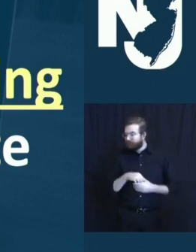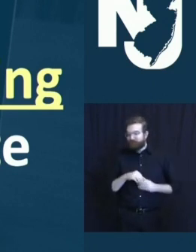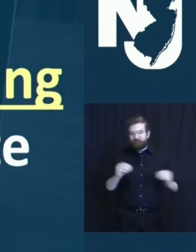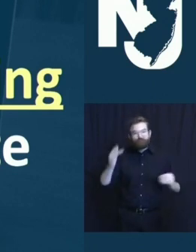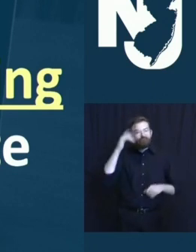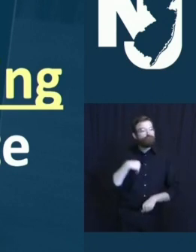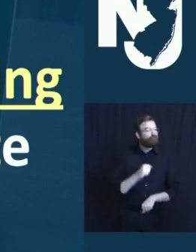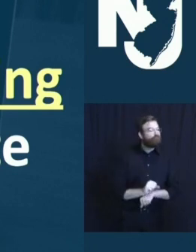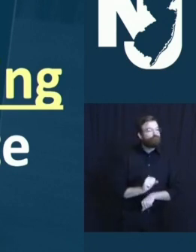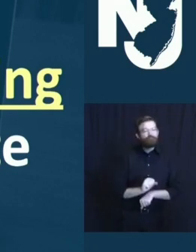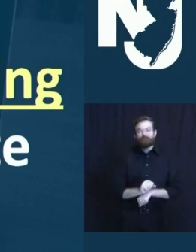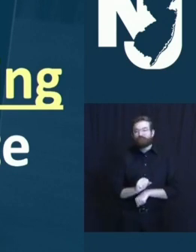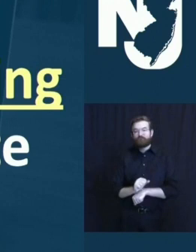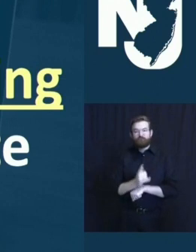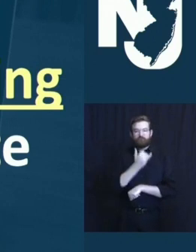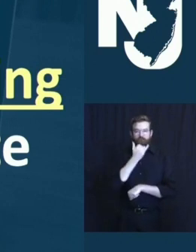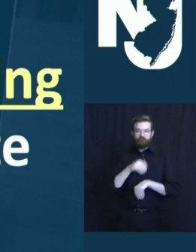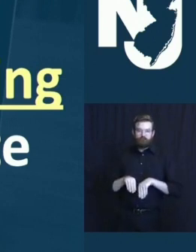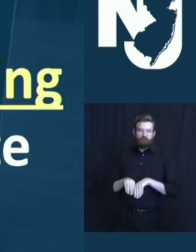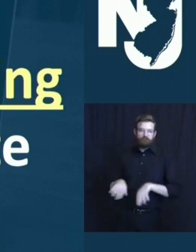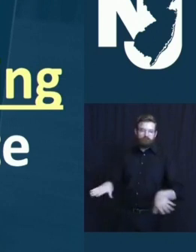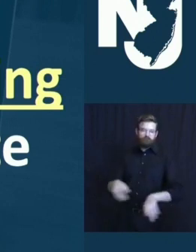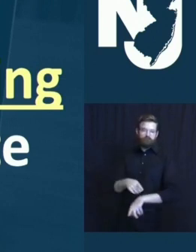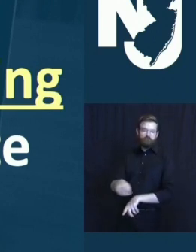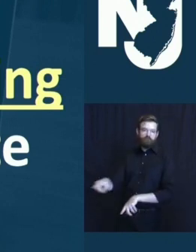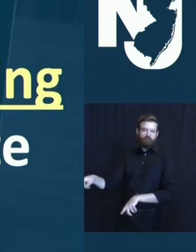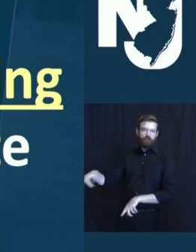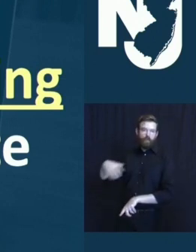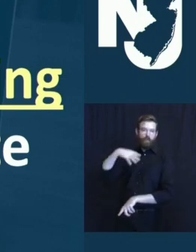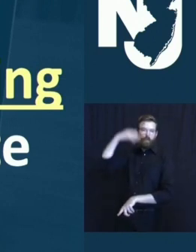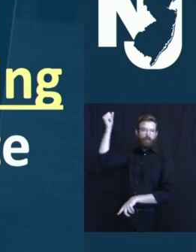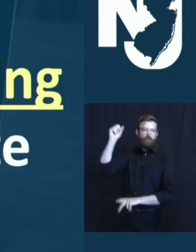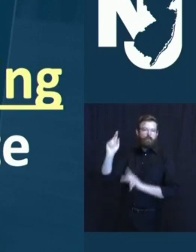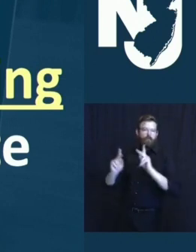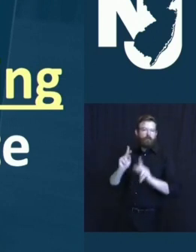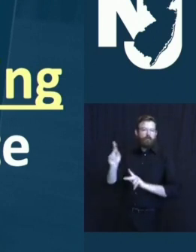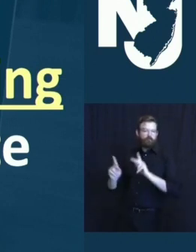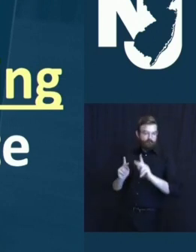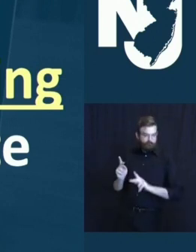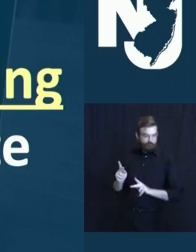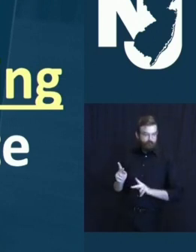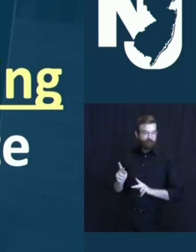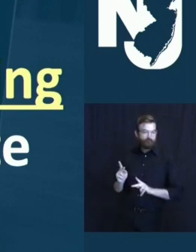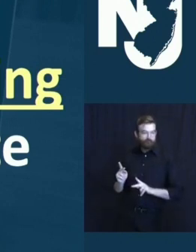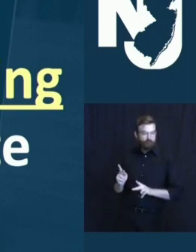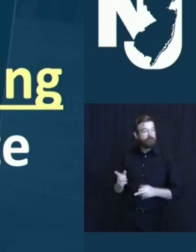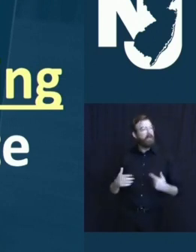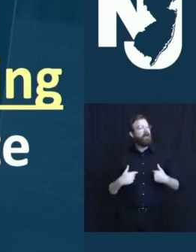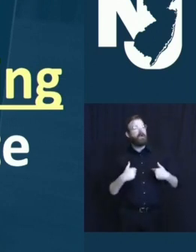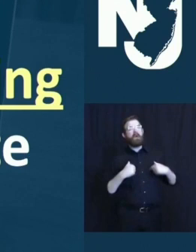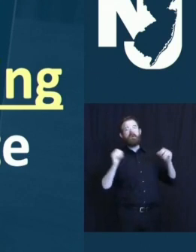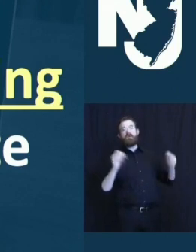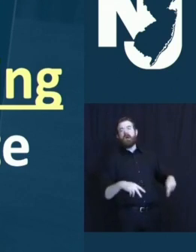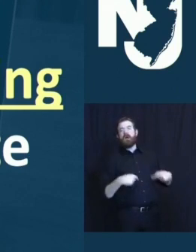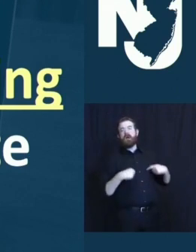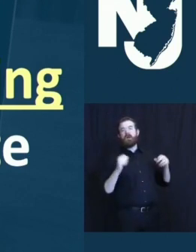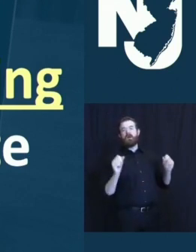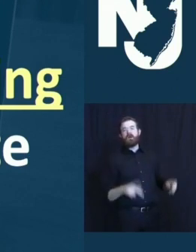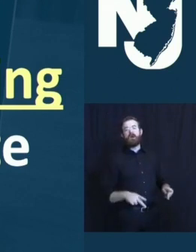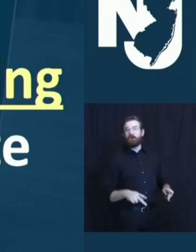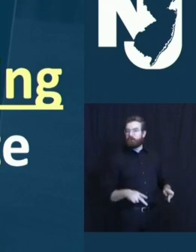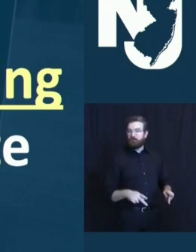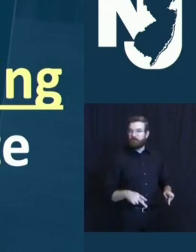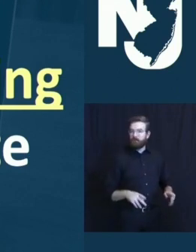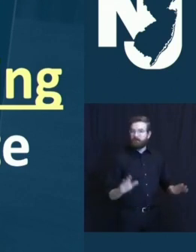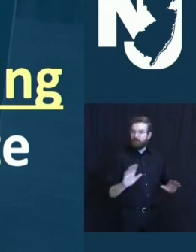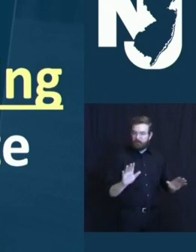that this is not something in the past. The notion of passing this unwittingly exists, and it continues to exist. There are currently, by the